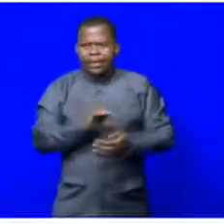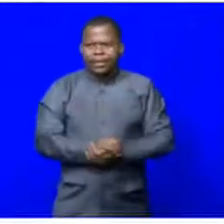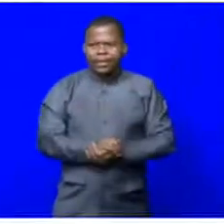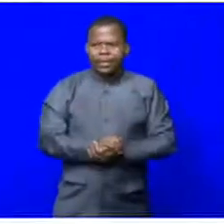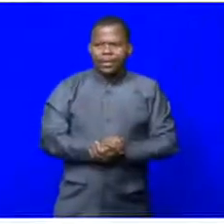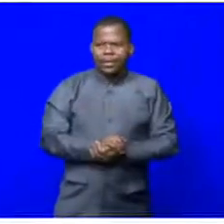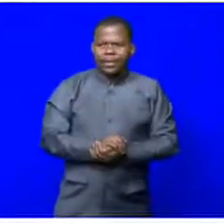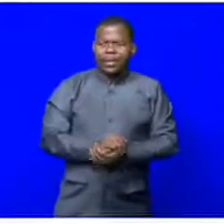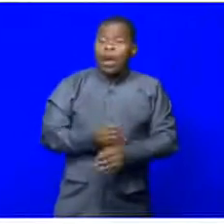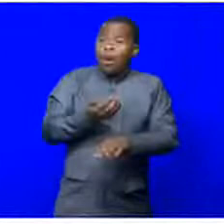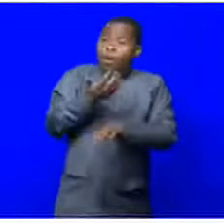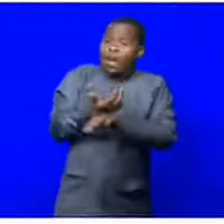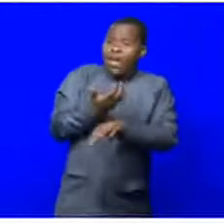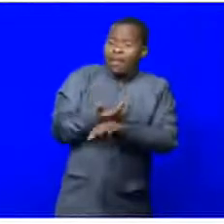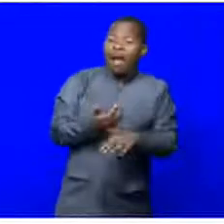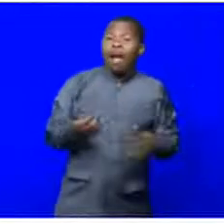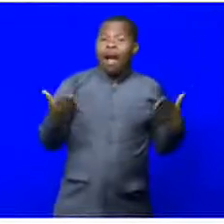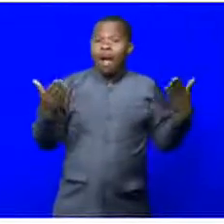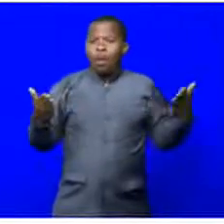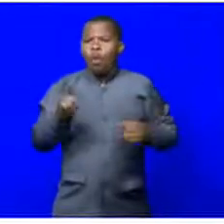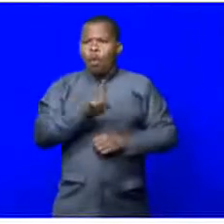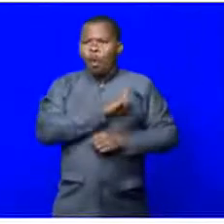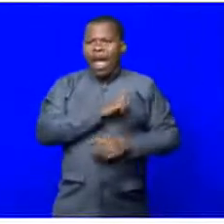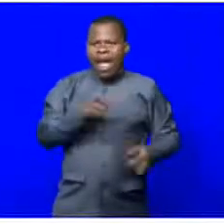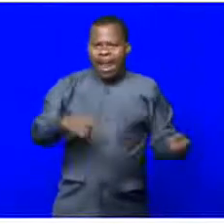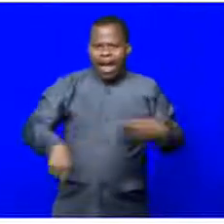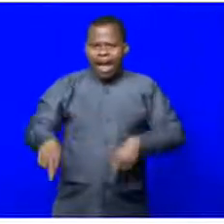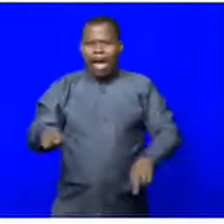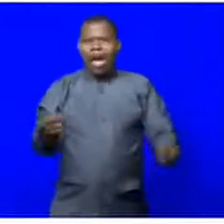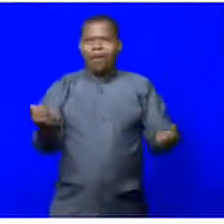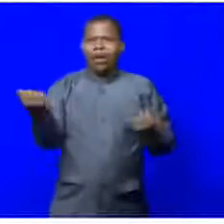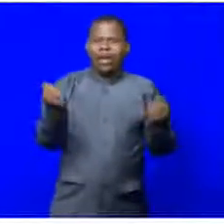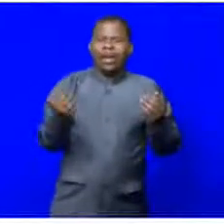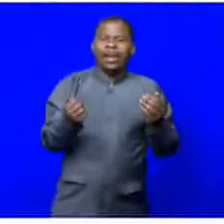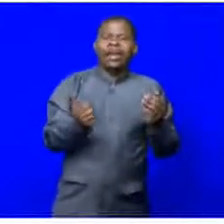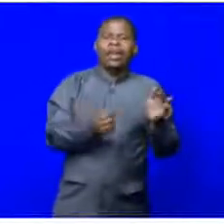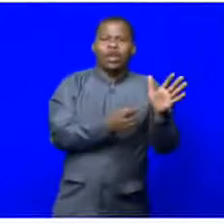because nala mama kings bekahlashaya